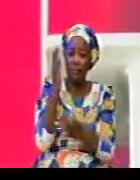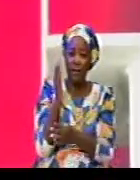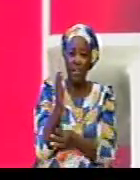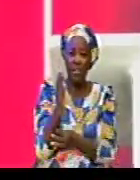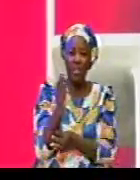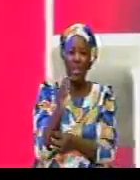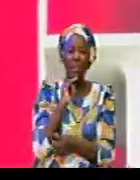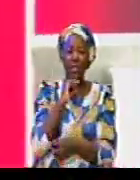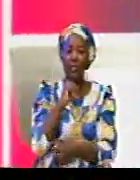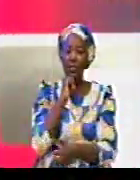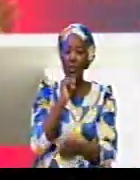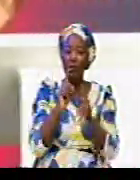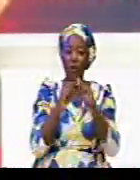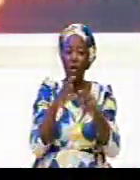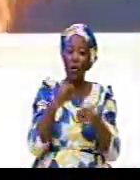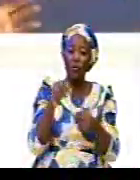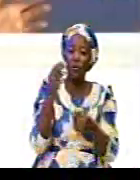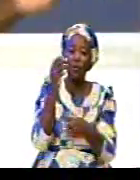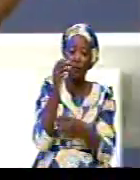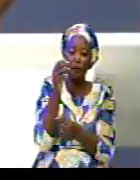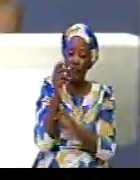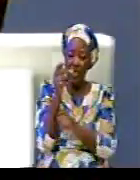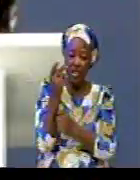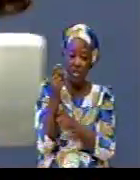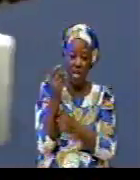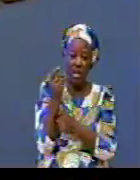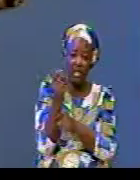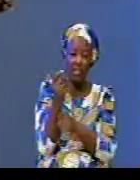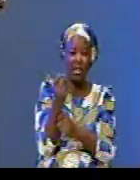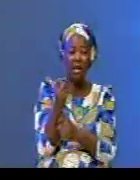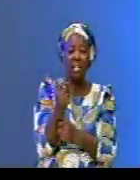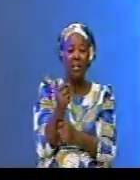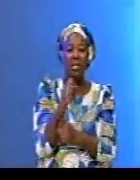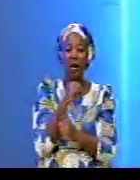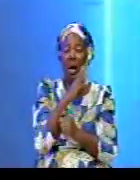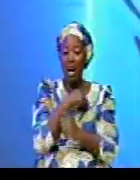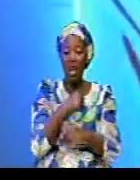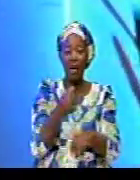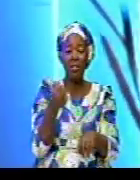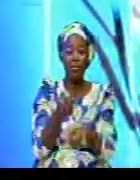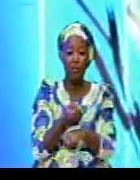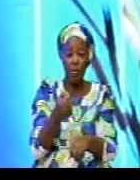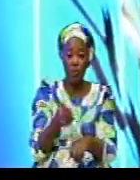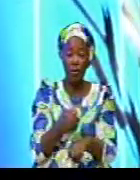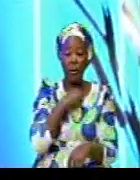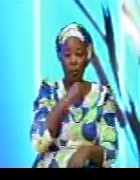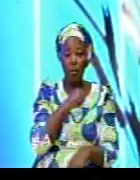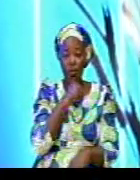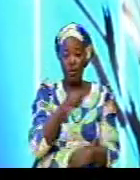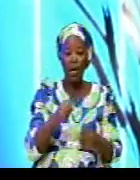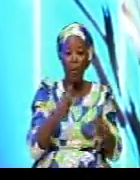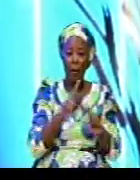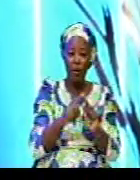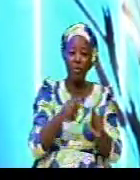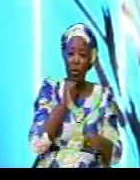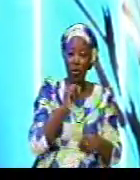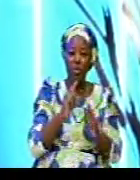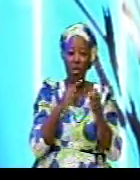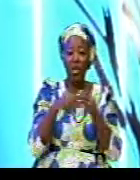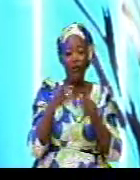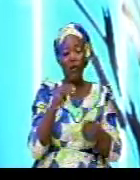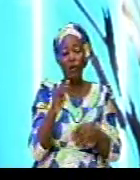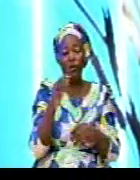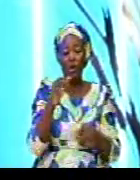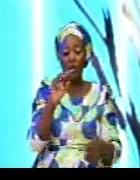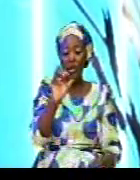clear. The works of the flesh is not talking of flesh and bone. It's not talking